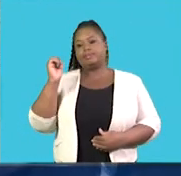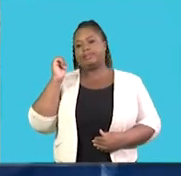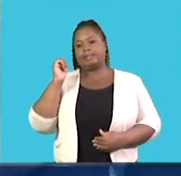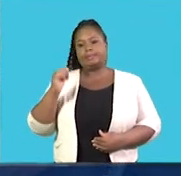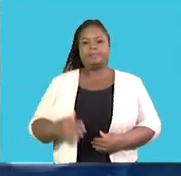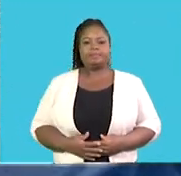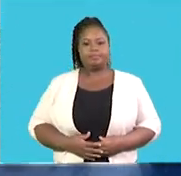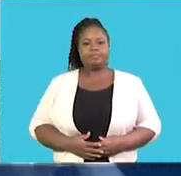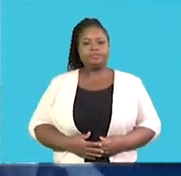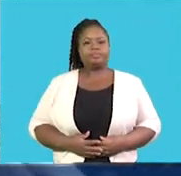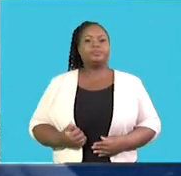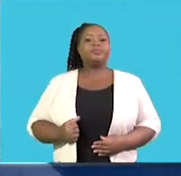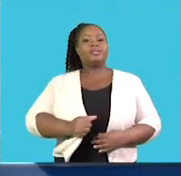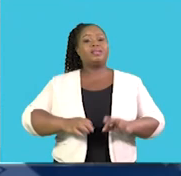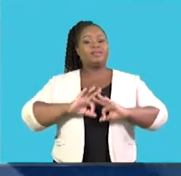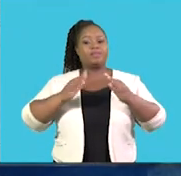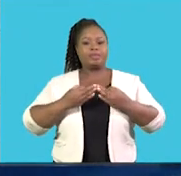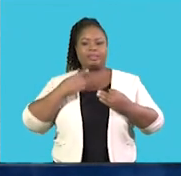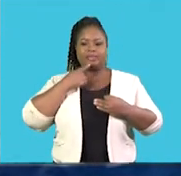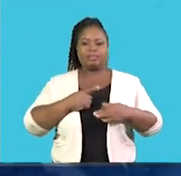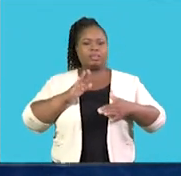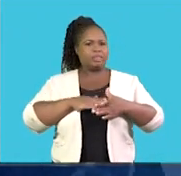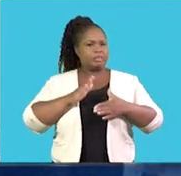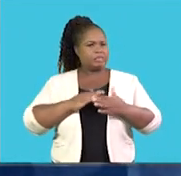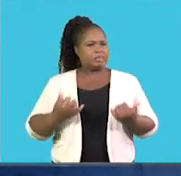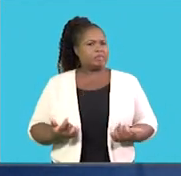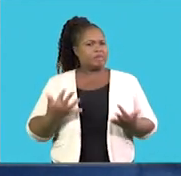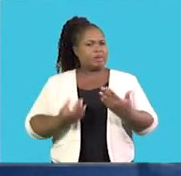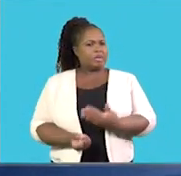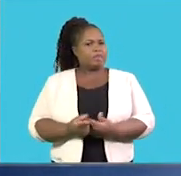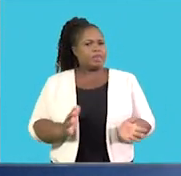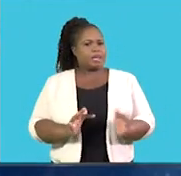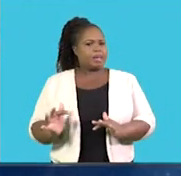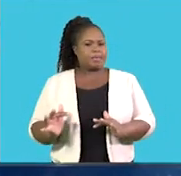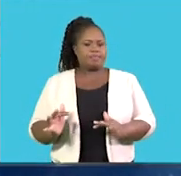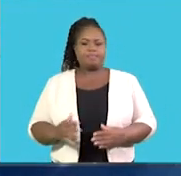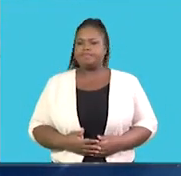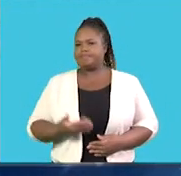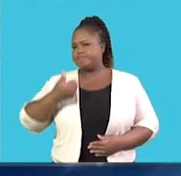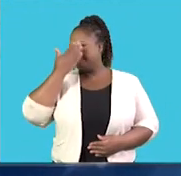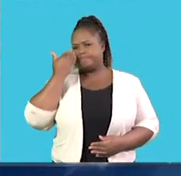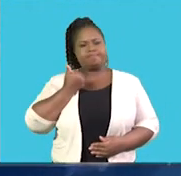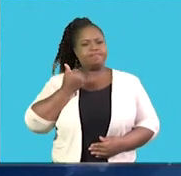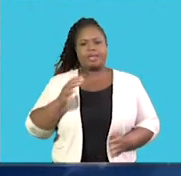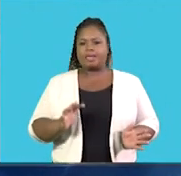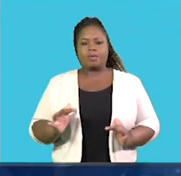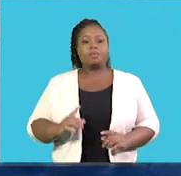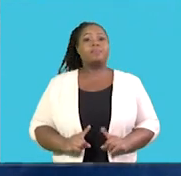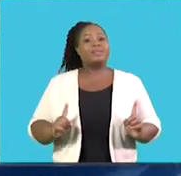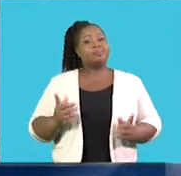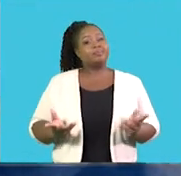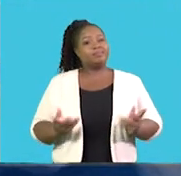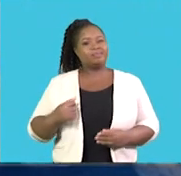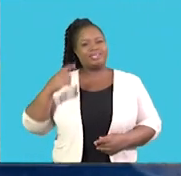maobane lelapa le bolela ha sesosa sa mollo ona o hlotsi nkodiwa sesotsi jwe le ha fela